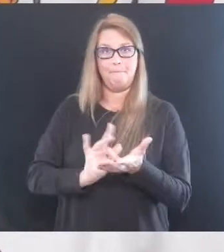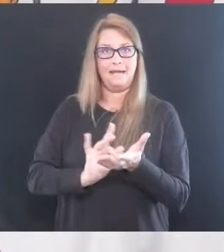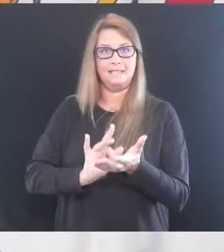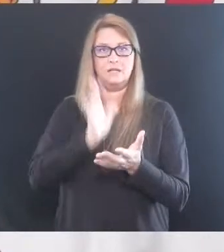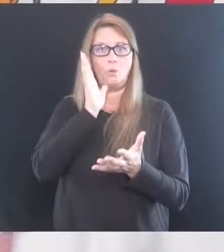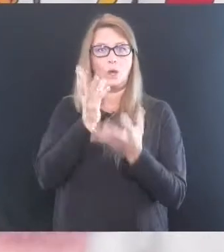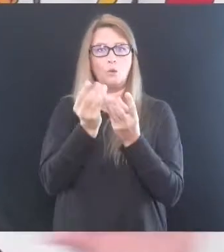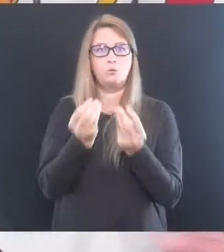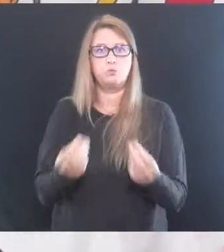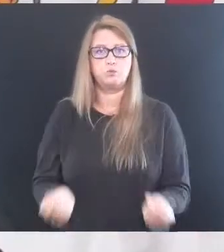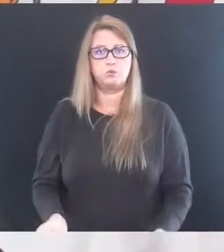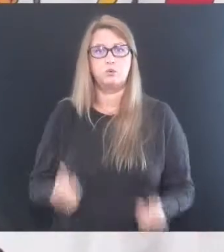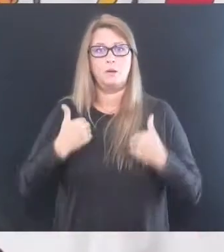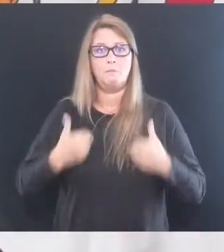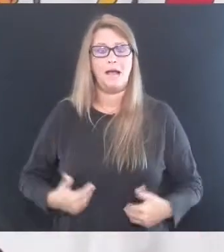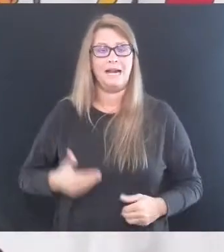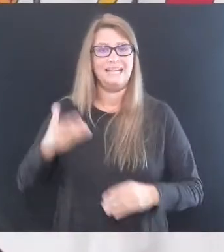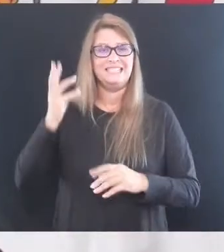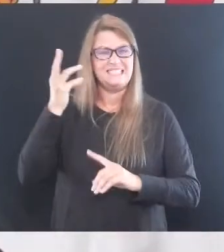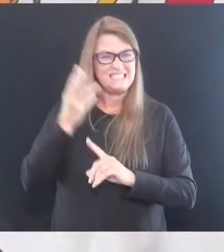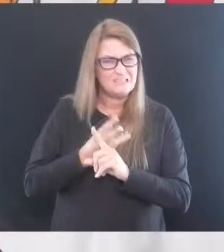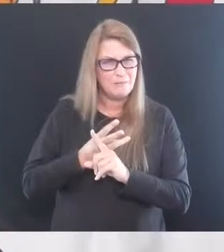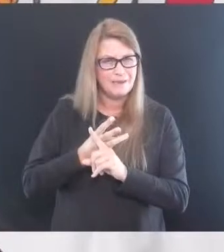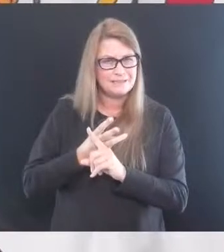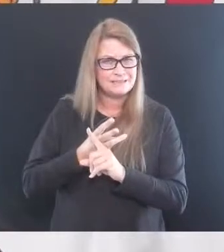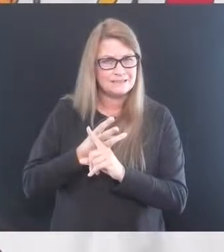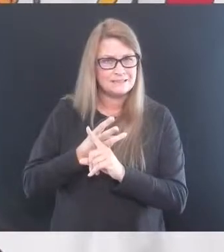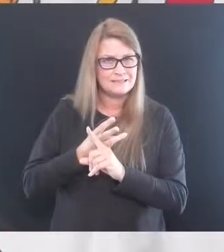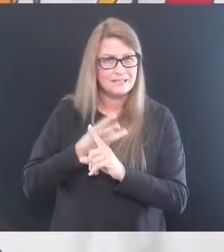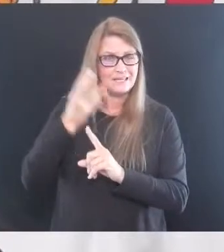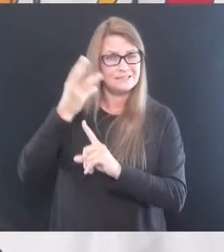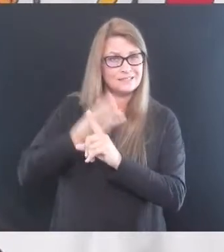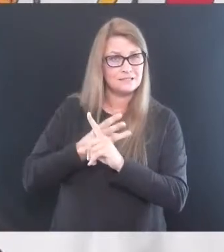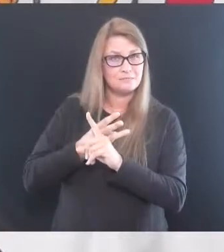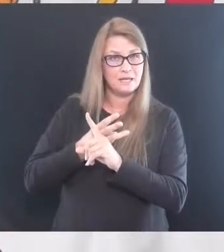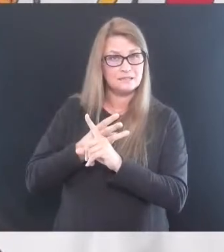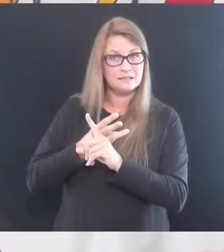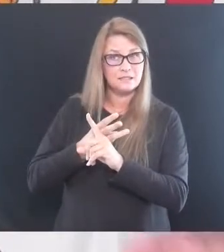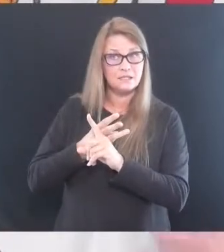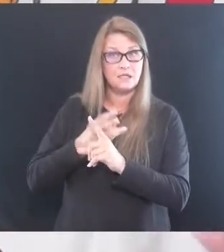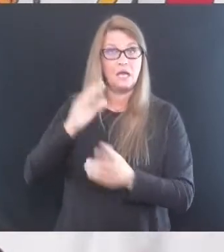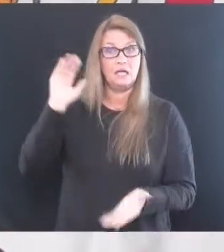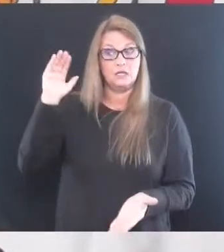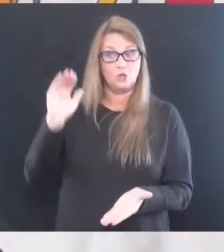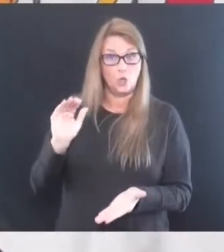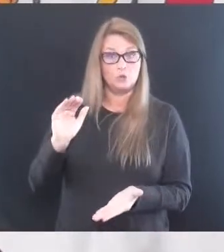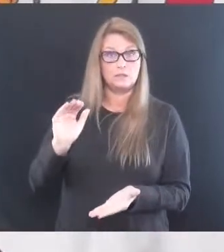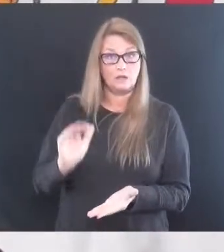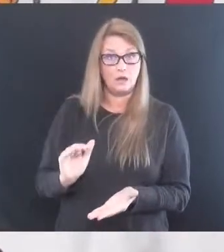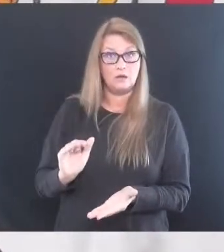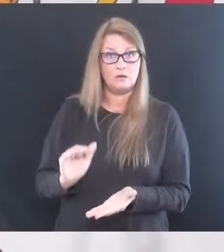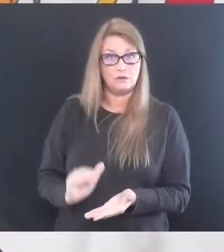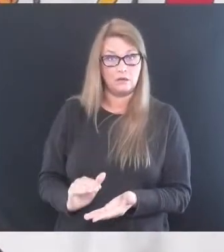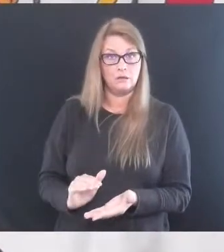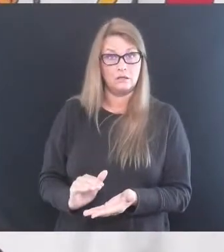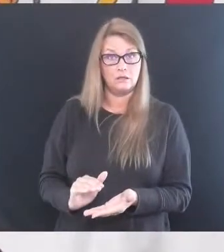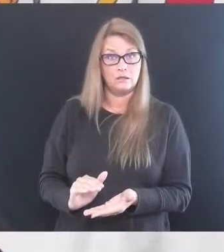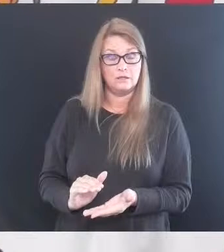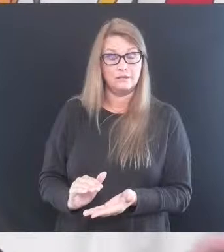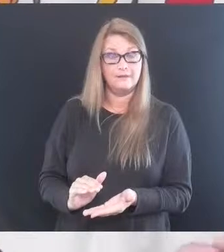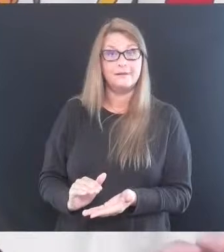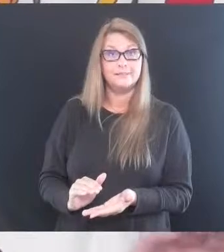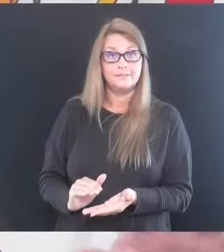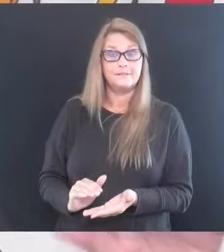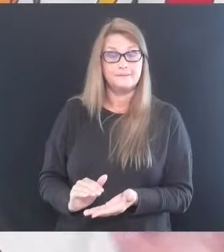Pfizer out in the 6 months time period. Beyond 6 months, we see a significant drop-off. And